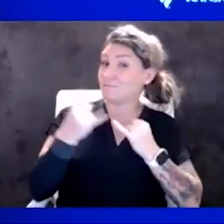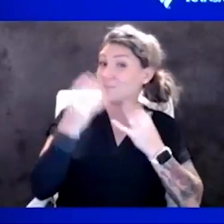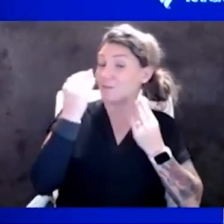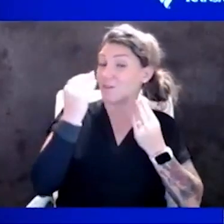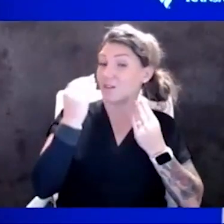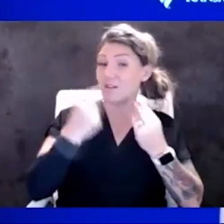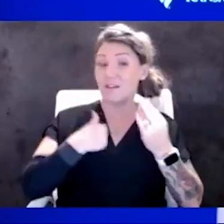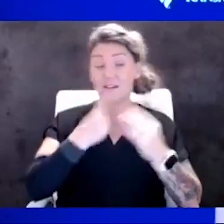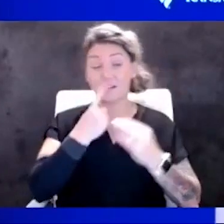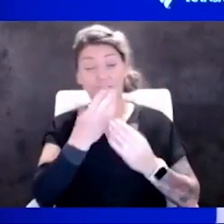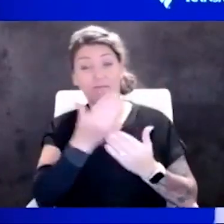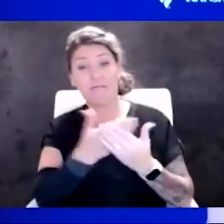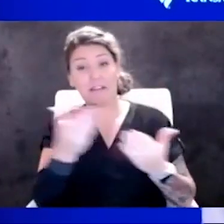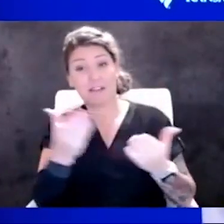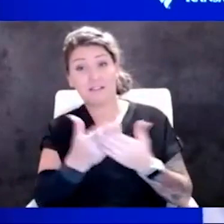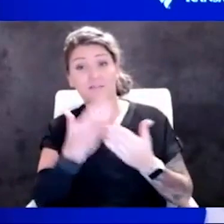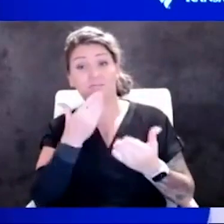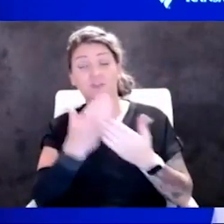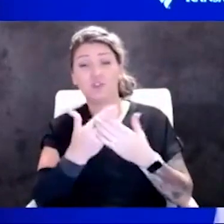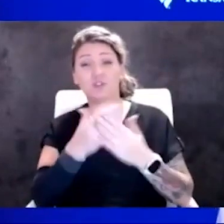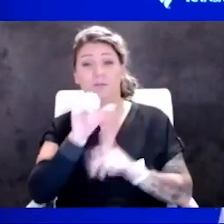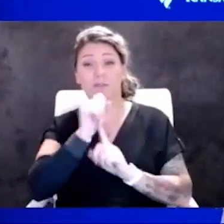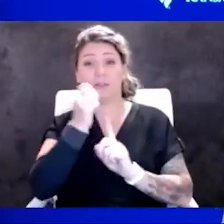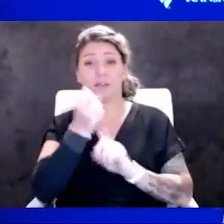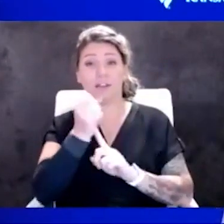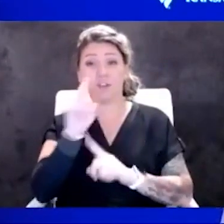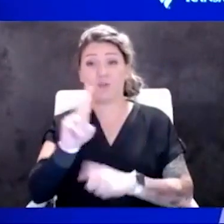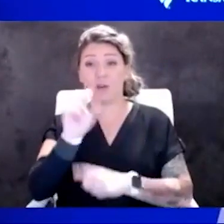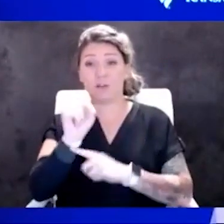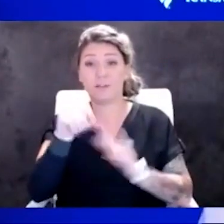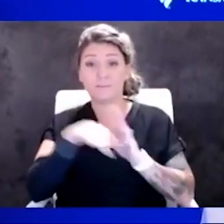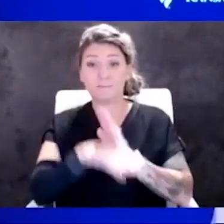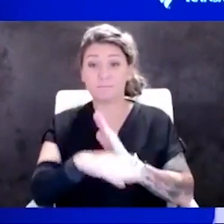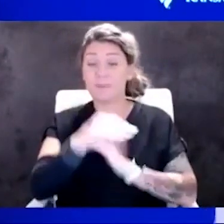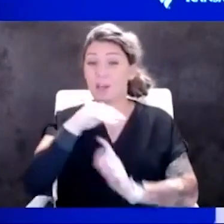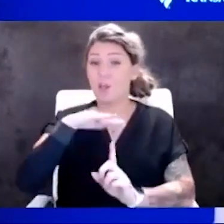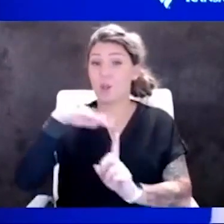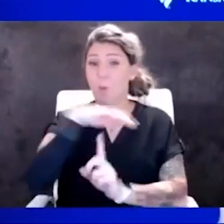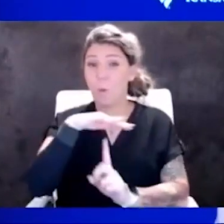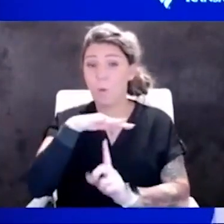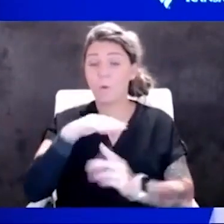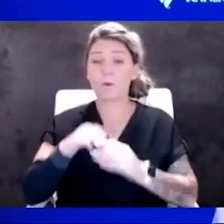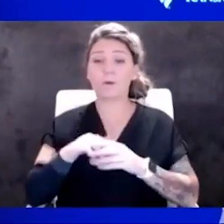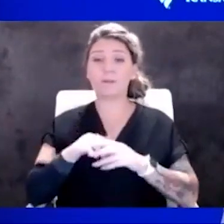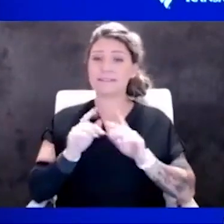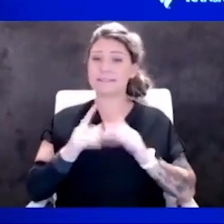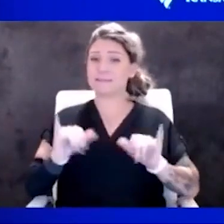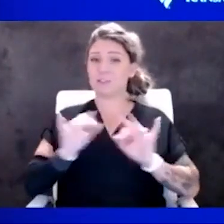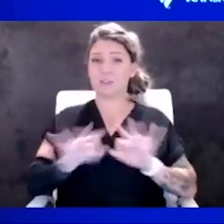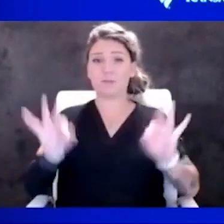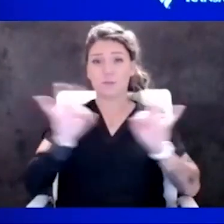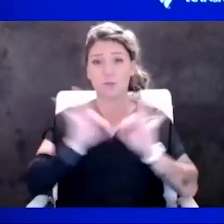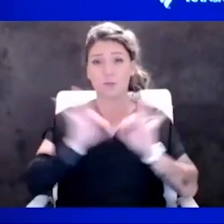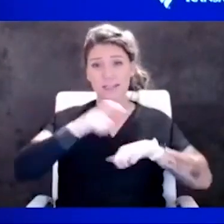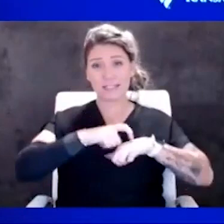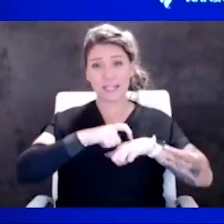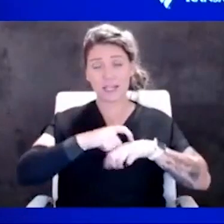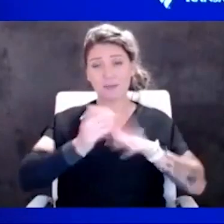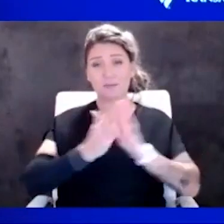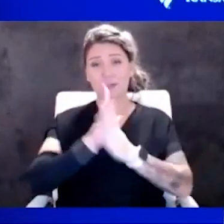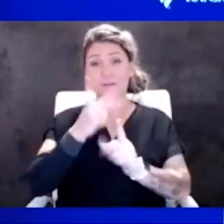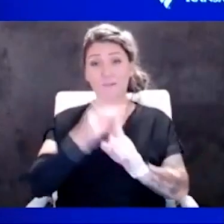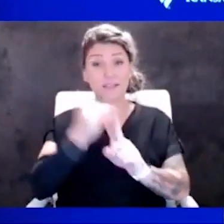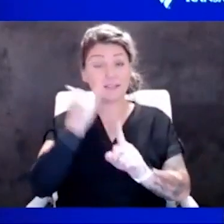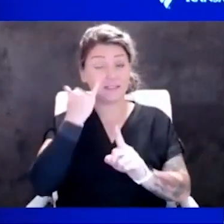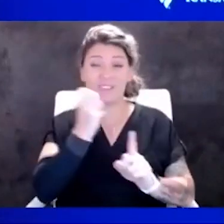well. Cases are going down in the United States. Cases are going down locally. But it's still important, and it's time now to get vaccinated. If you haven't, please go get your